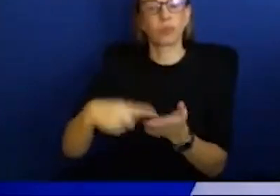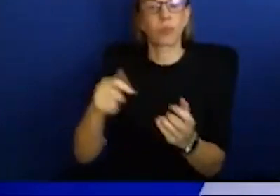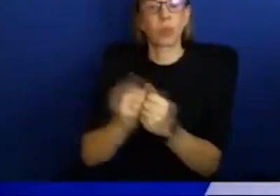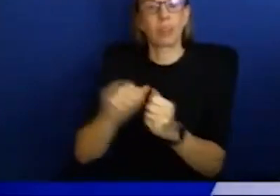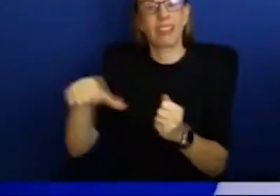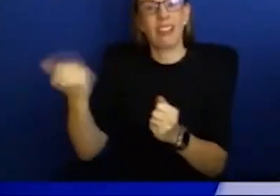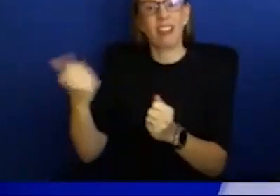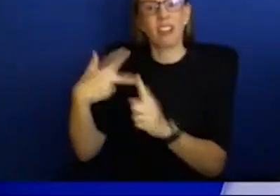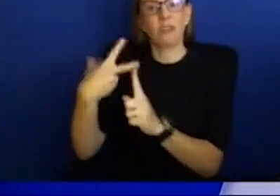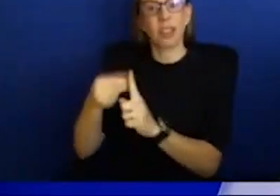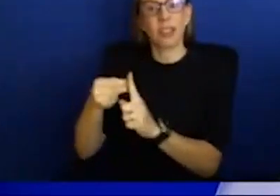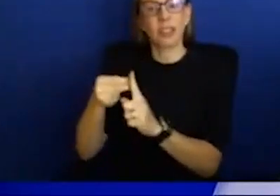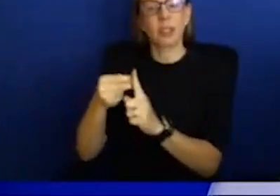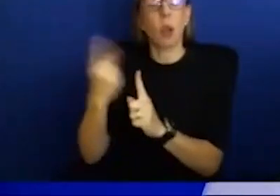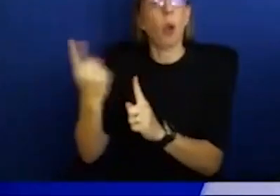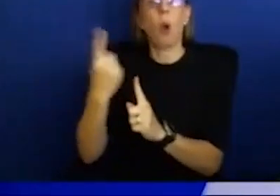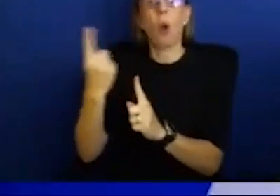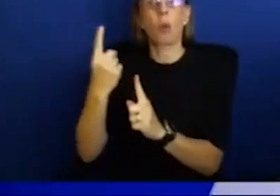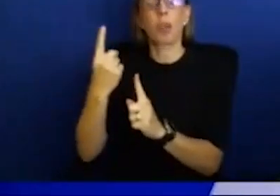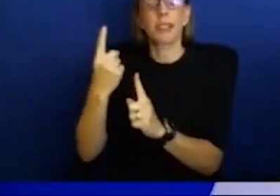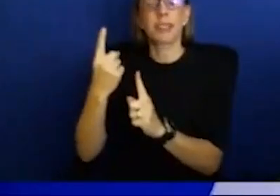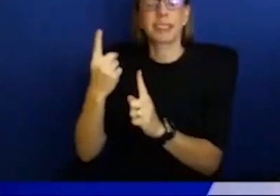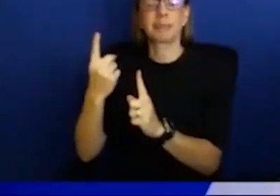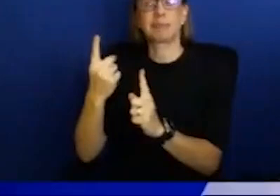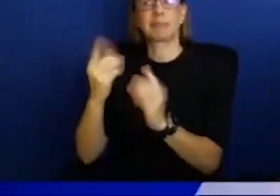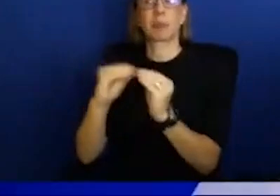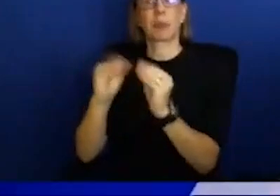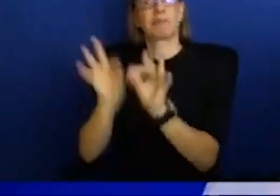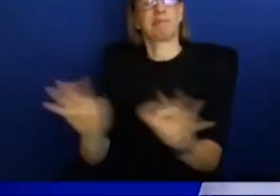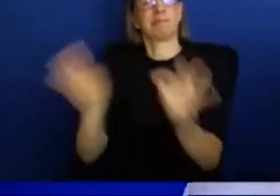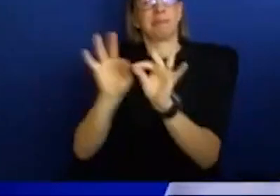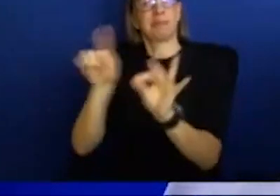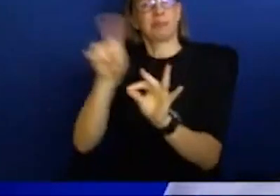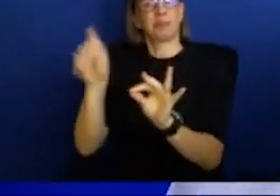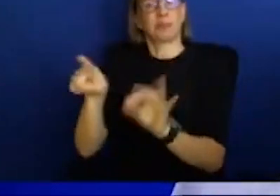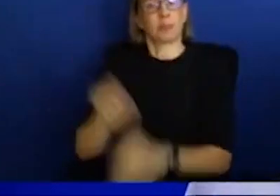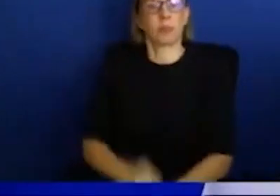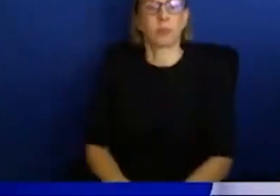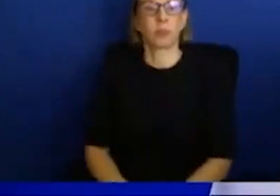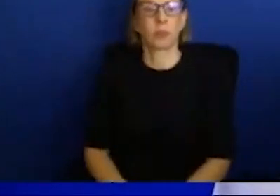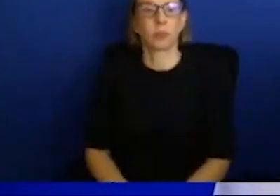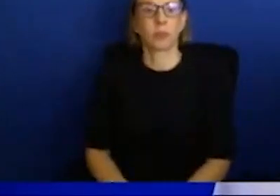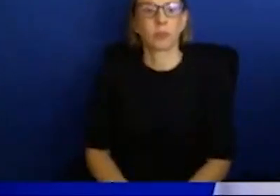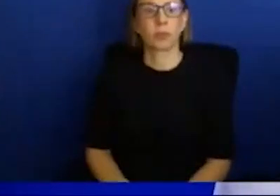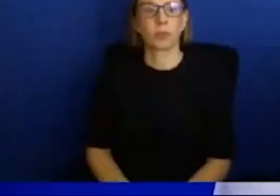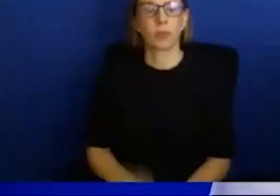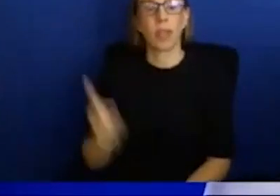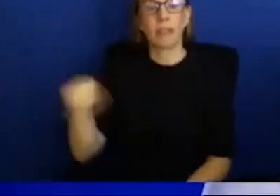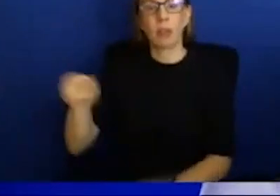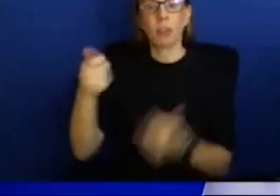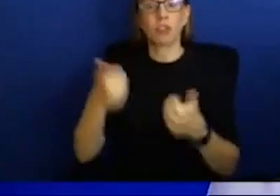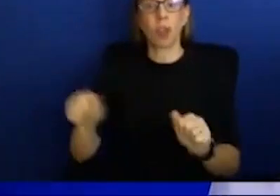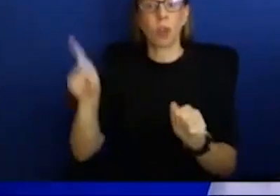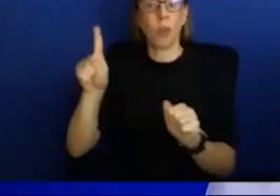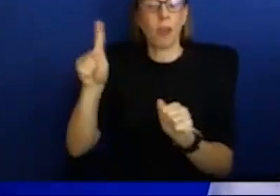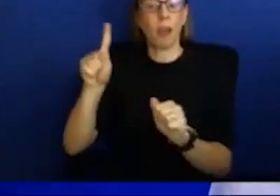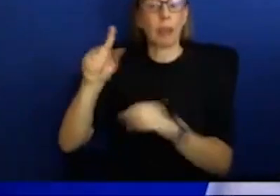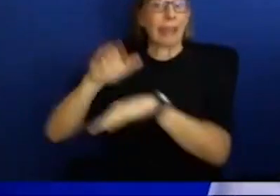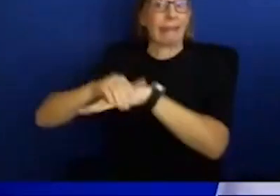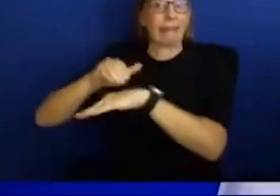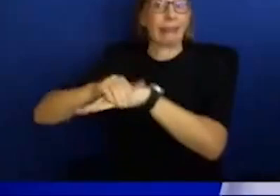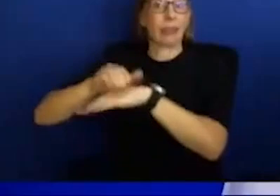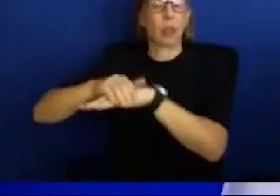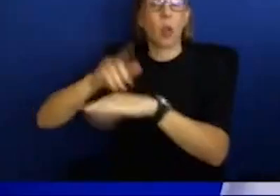vaccines. There was always that bigger question of, and certainly they were trying that over in England about, well, what if you delay